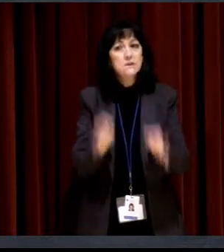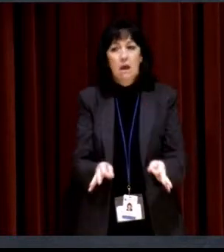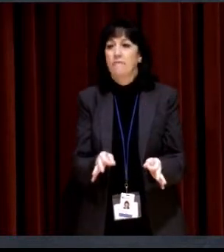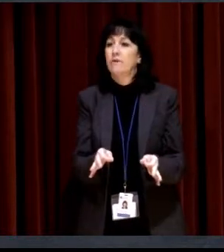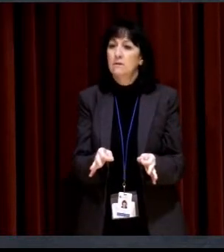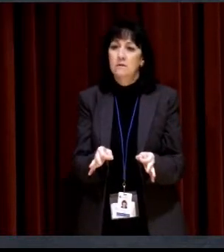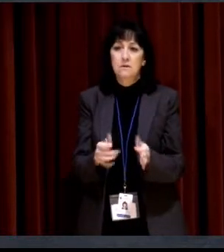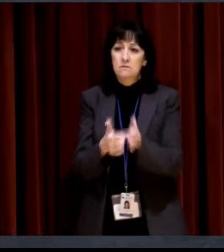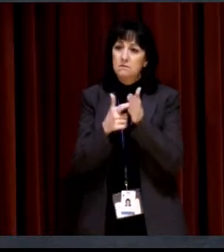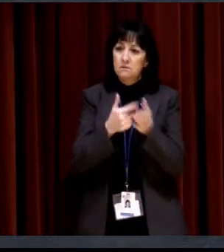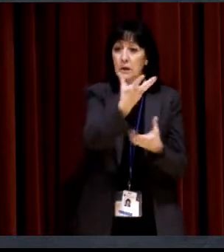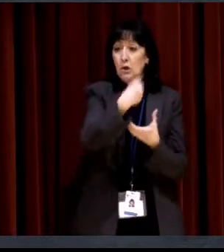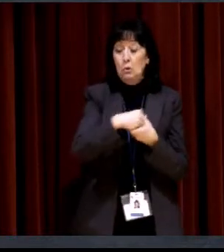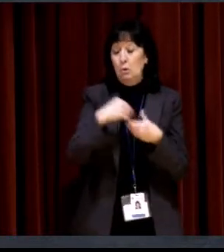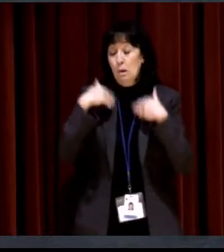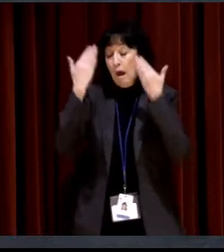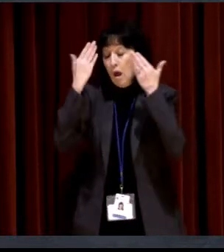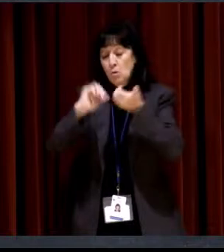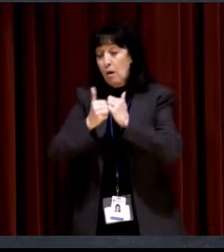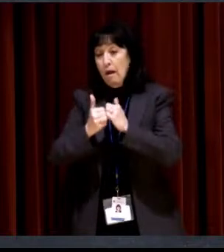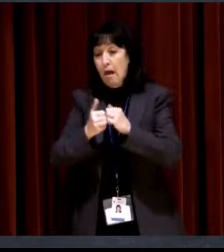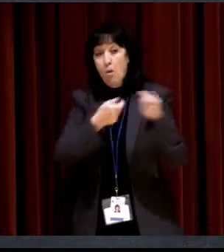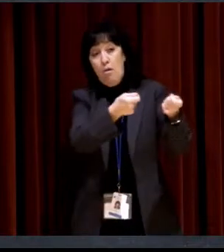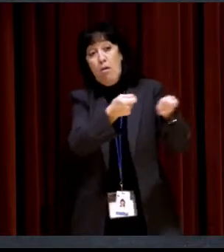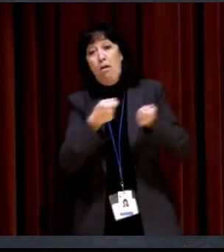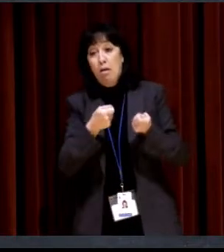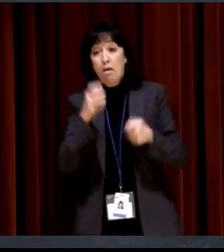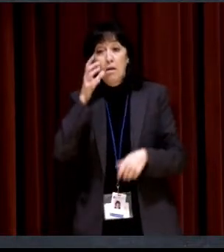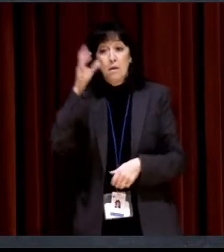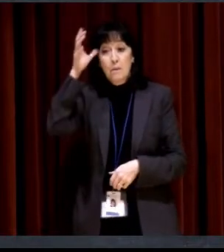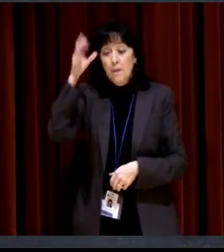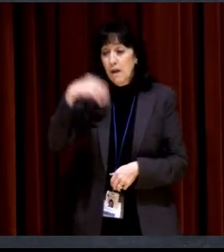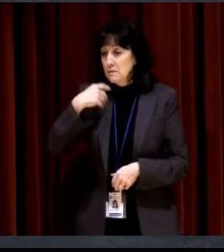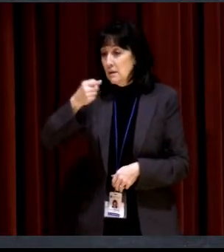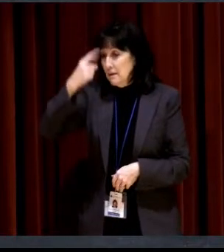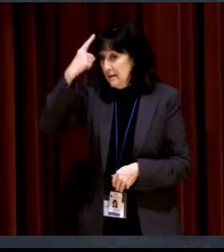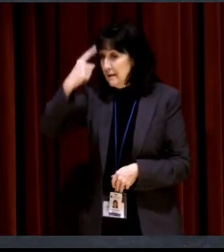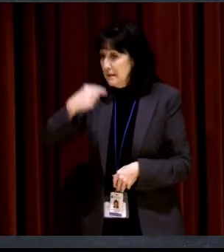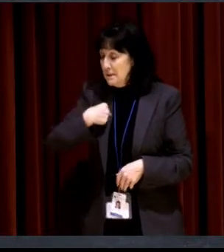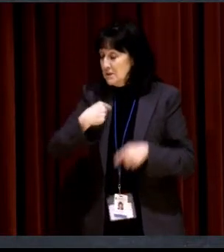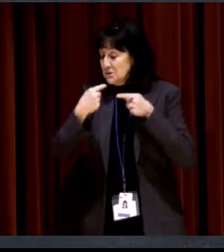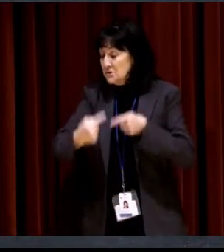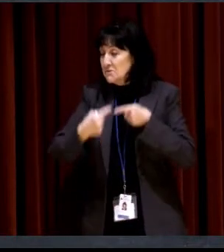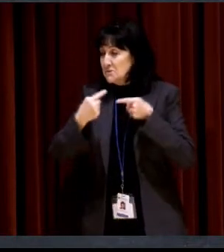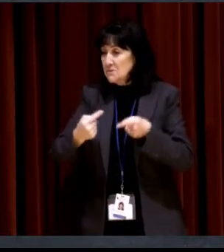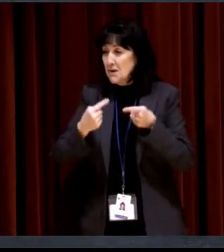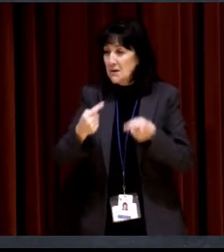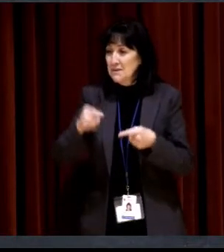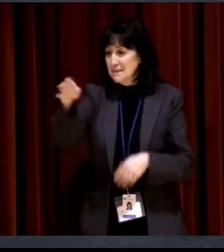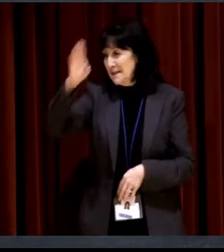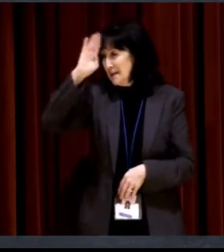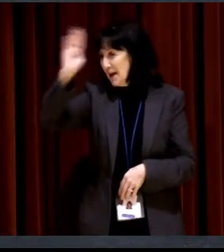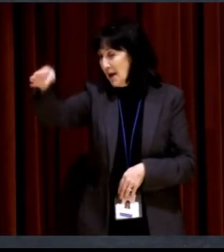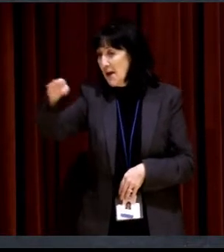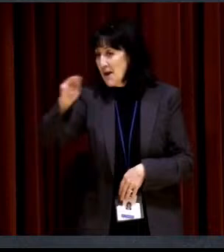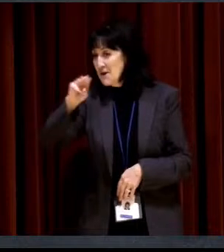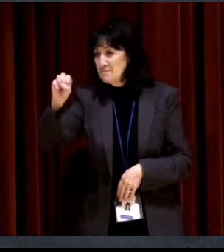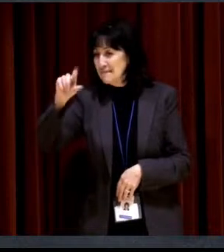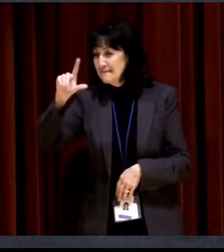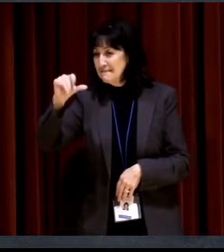I don't know how we're going to get them here because it's a struggle. I worked at Albert Palmer with Mrs. Lang. Hi, baby, how are you?